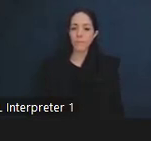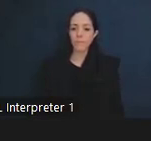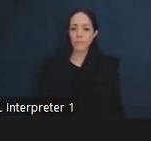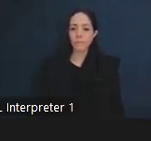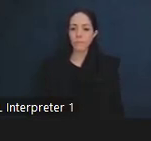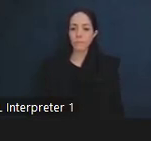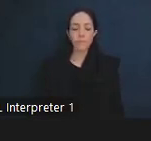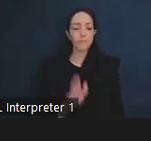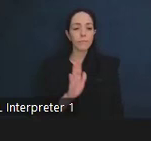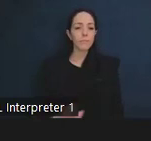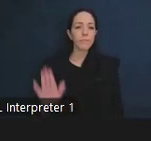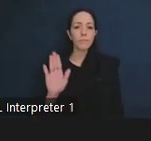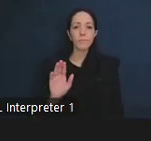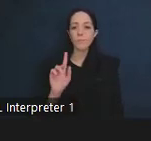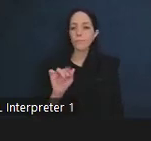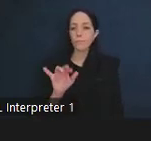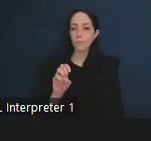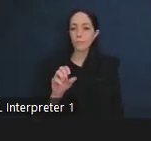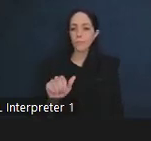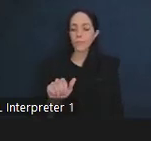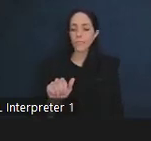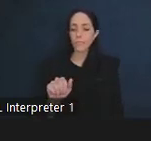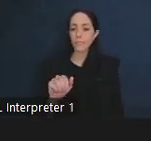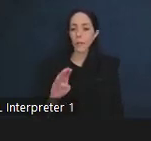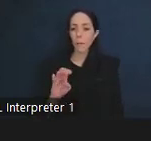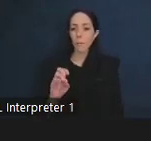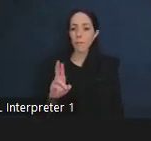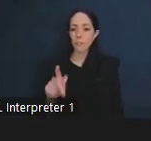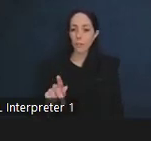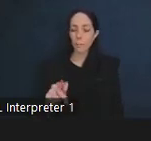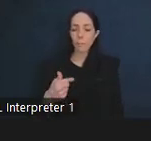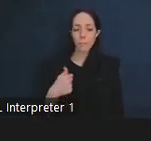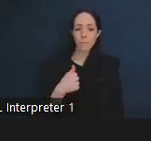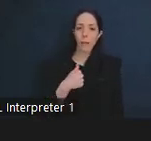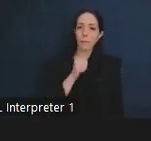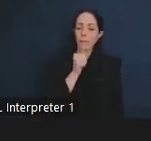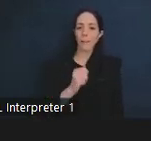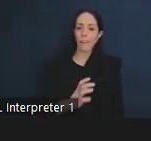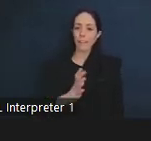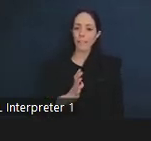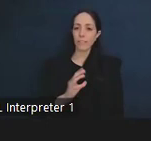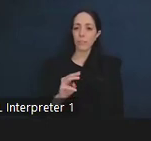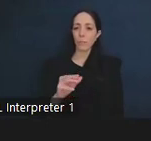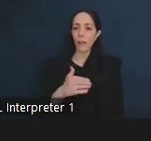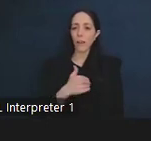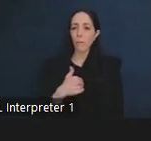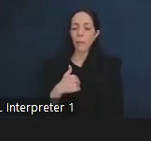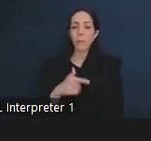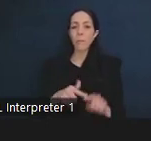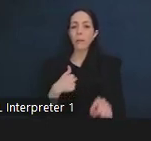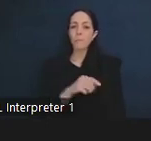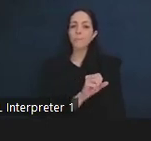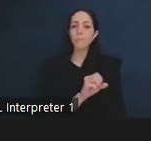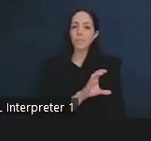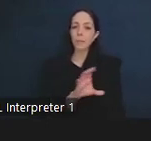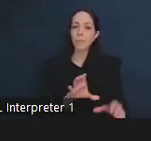This is Carissa Bishop. I would just say, and I'm not an official, I guess, MAC member, but being a subcommittee member of the